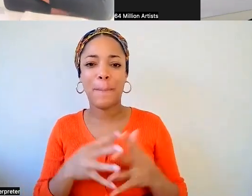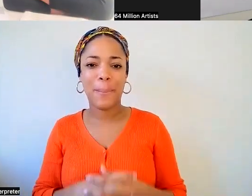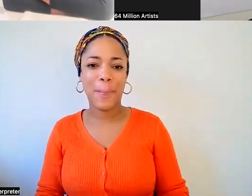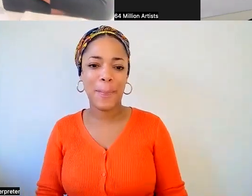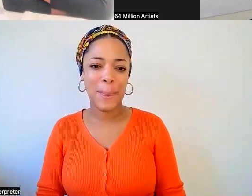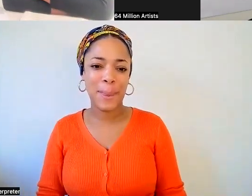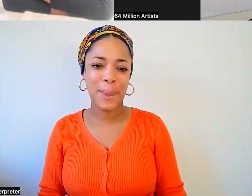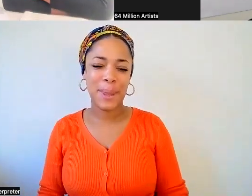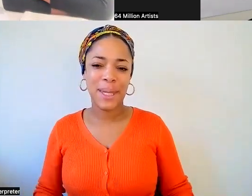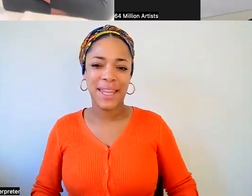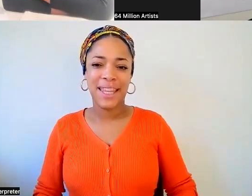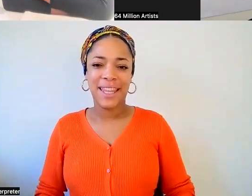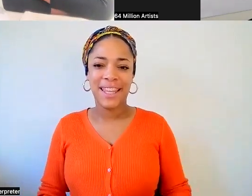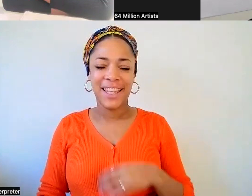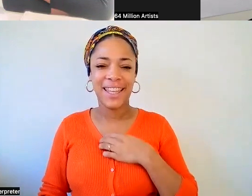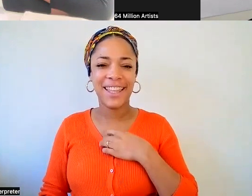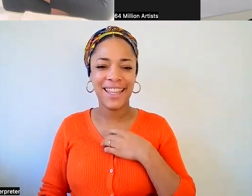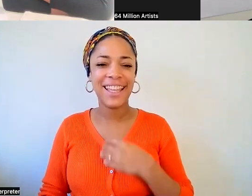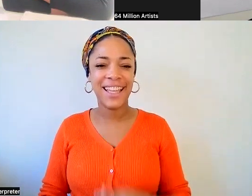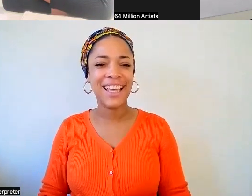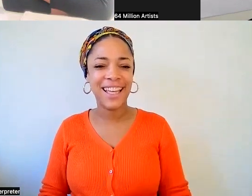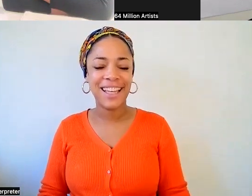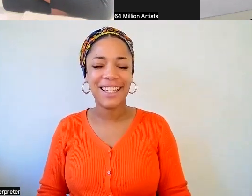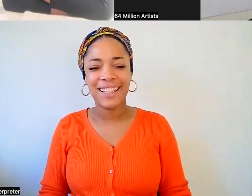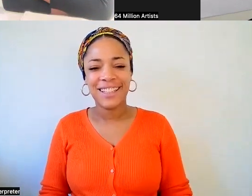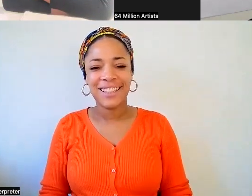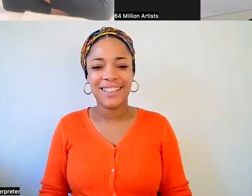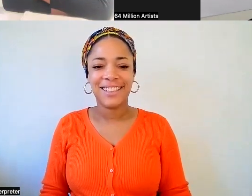memorable both your poems are as well. That's so cool. Oh,